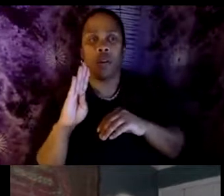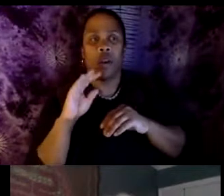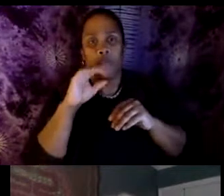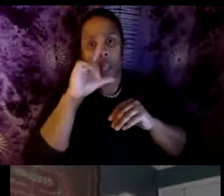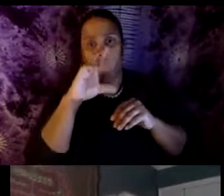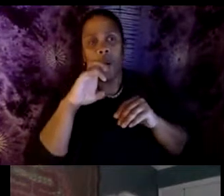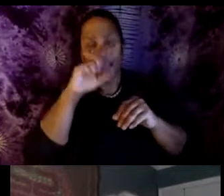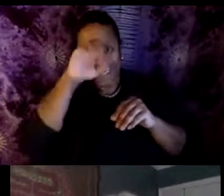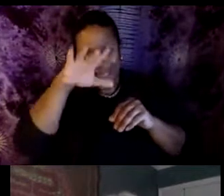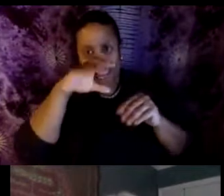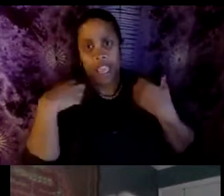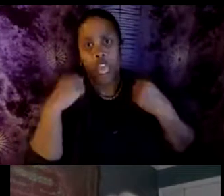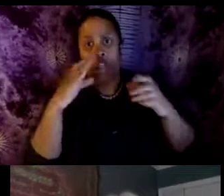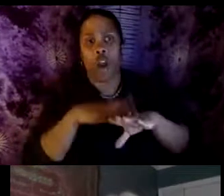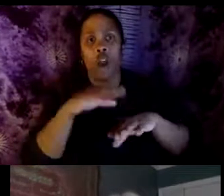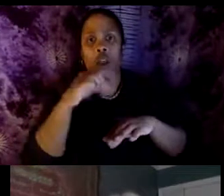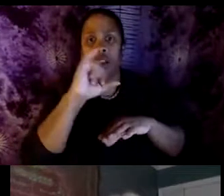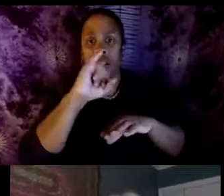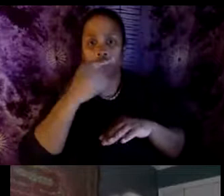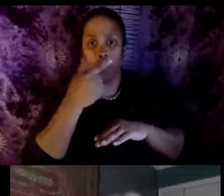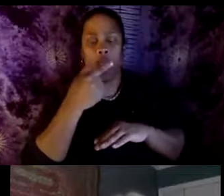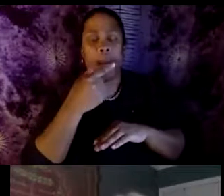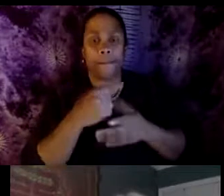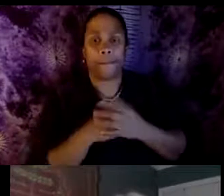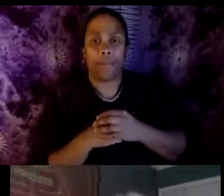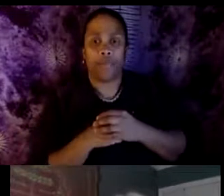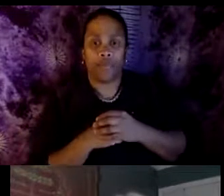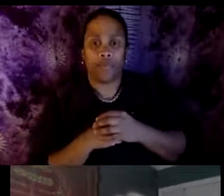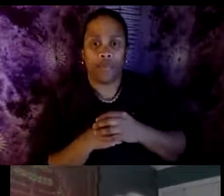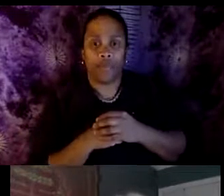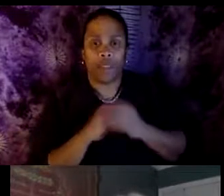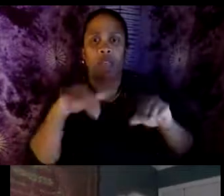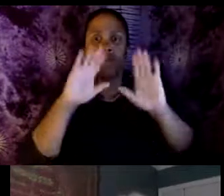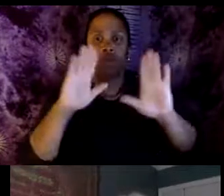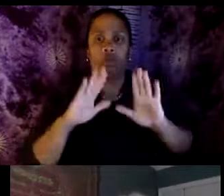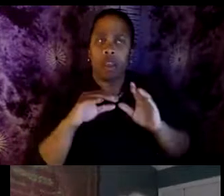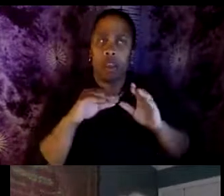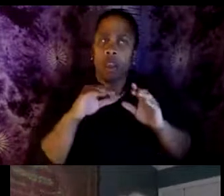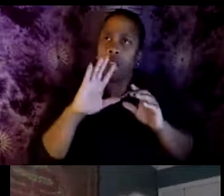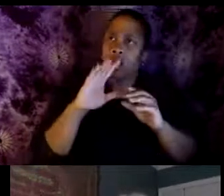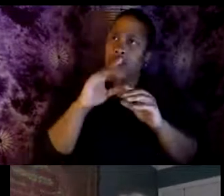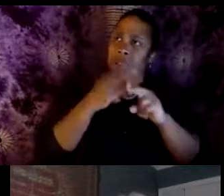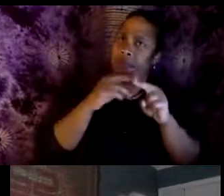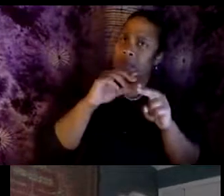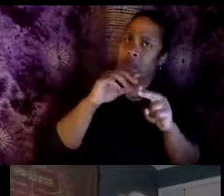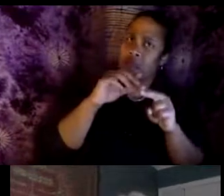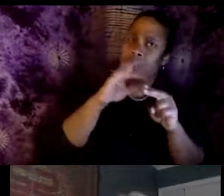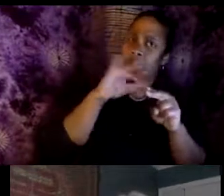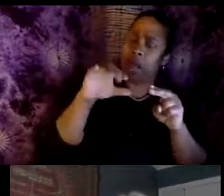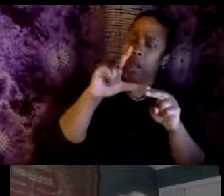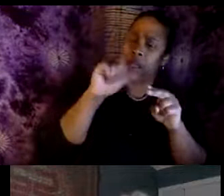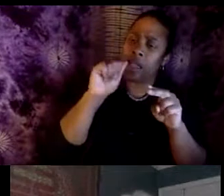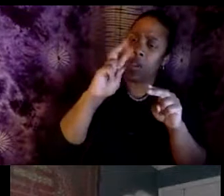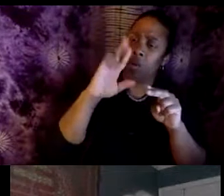Instagram, and yeah, that's how you find me. That's great, and it's Laurie spelled Laurie. People are listening.